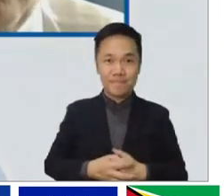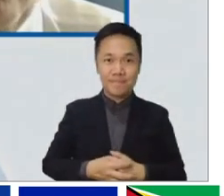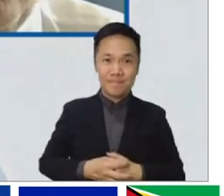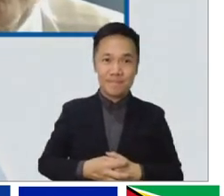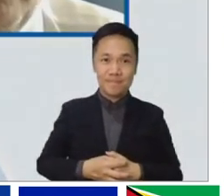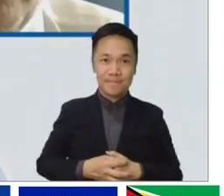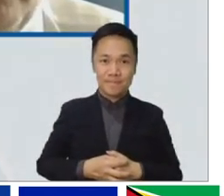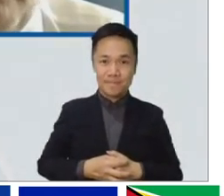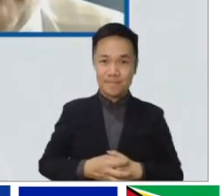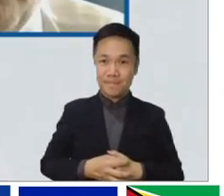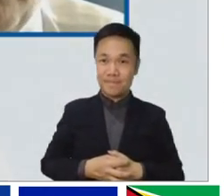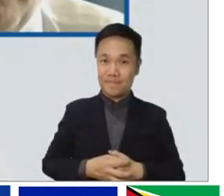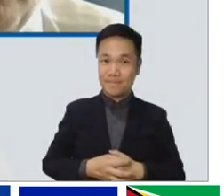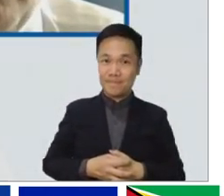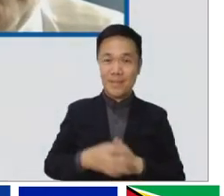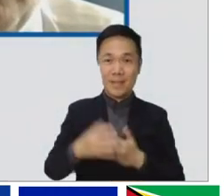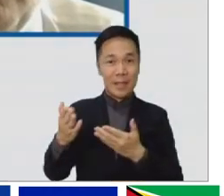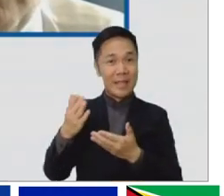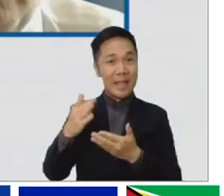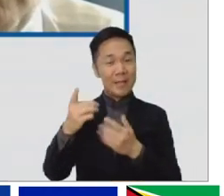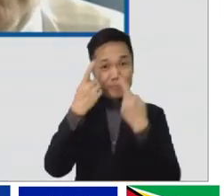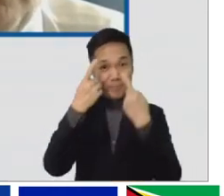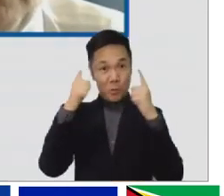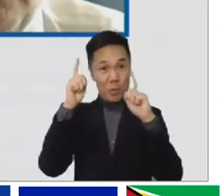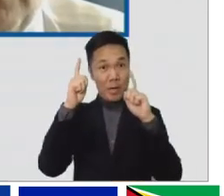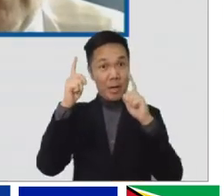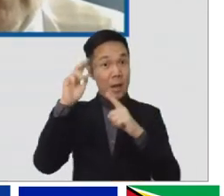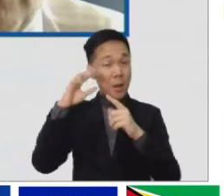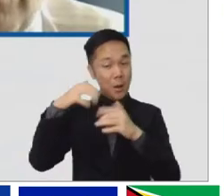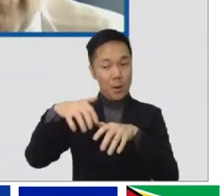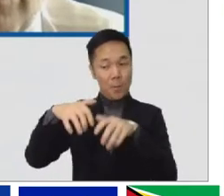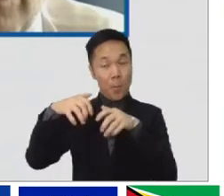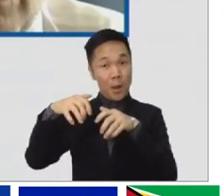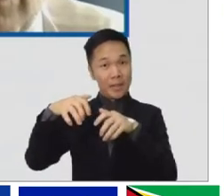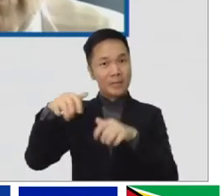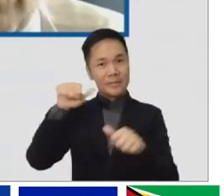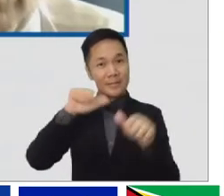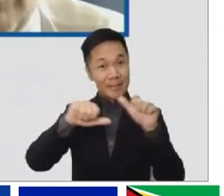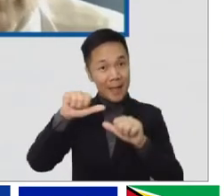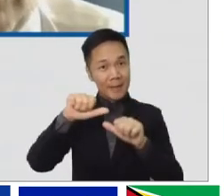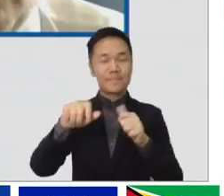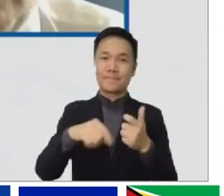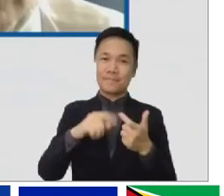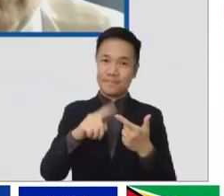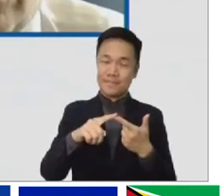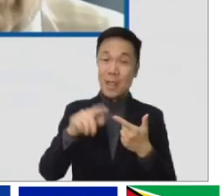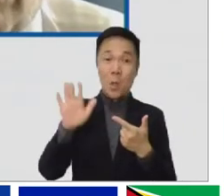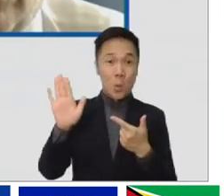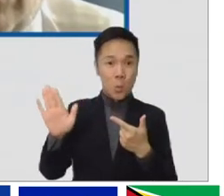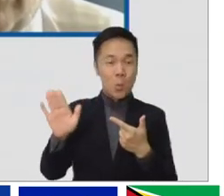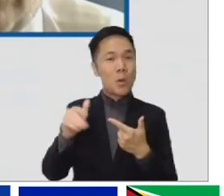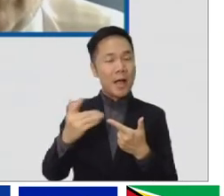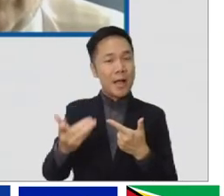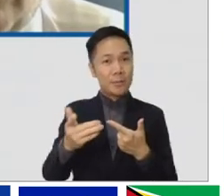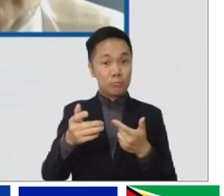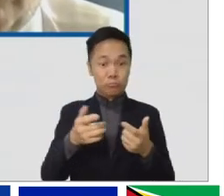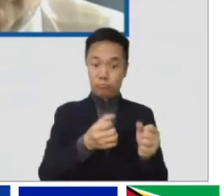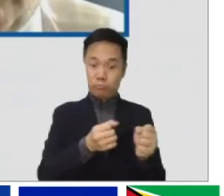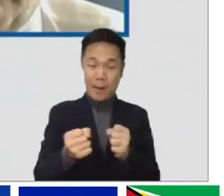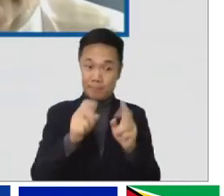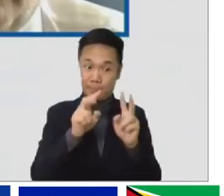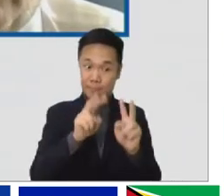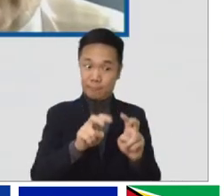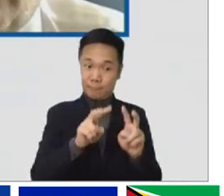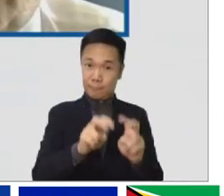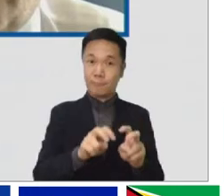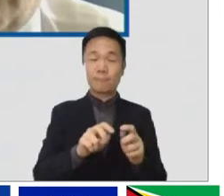political science, has done studies on strategic forethought, which is really critical in this type of